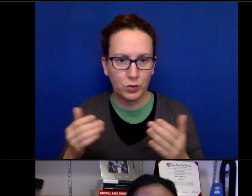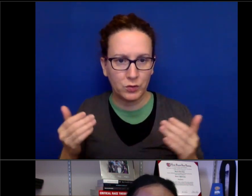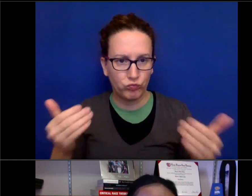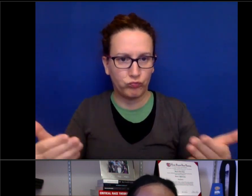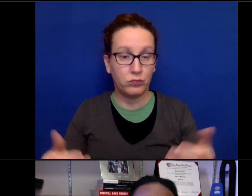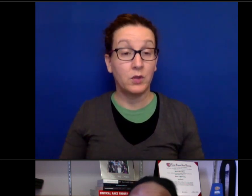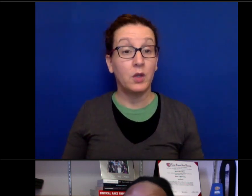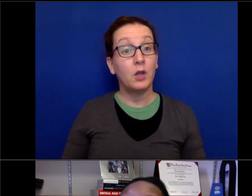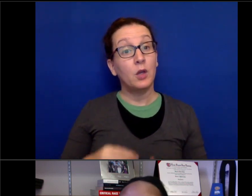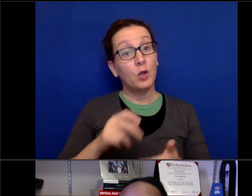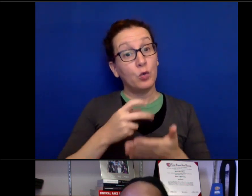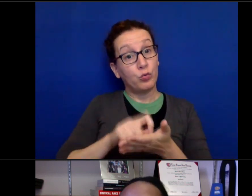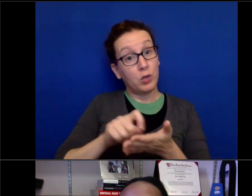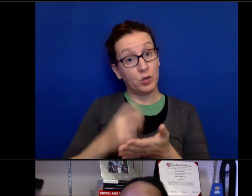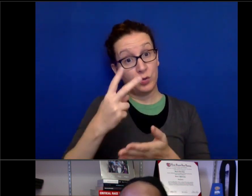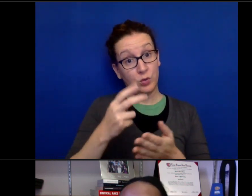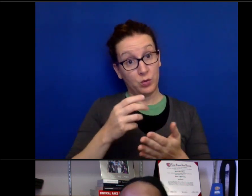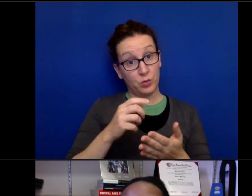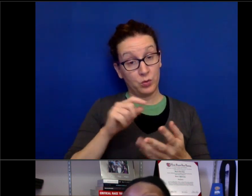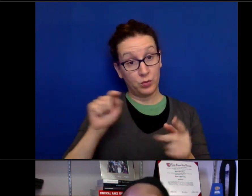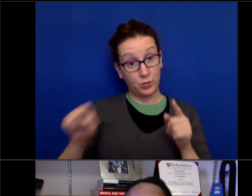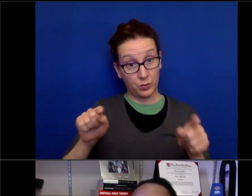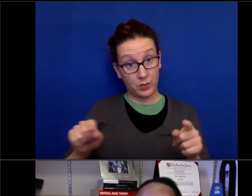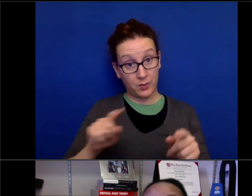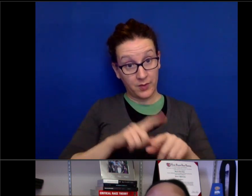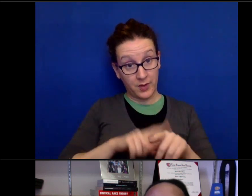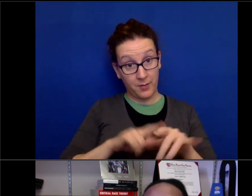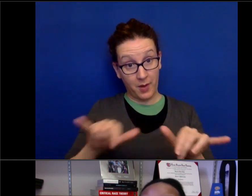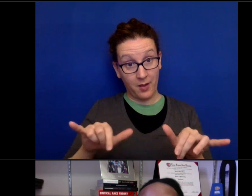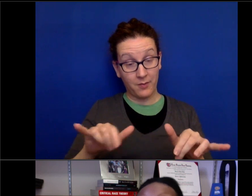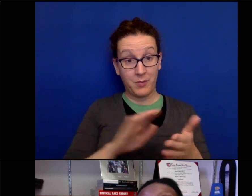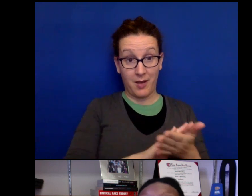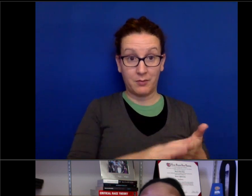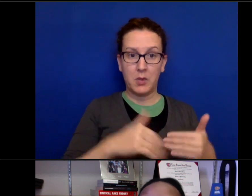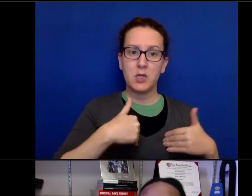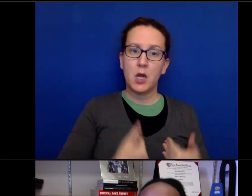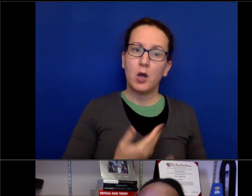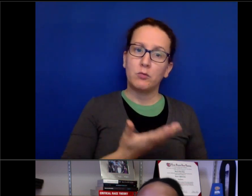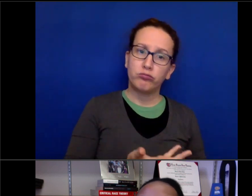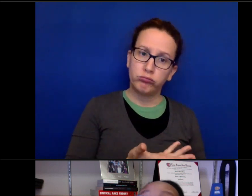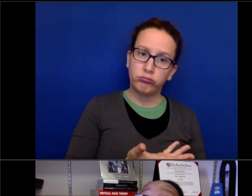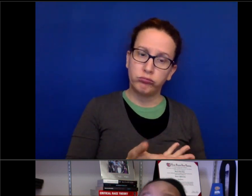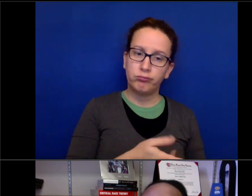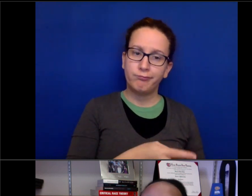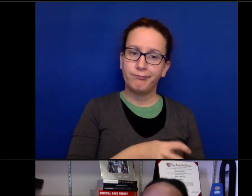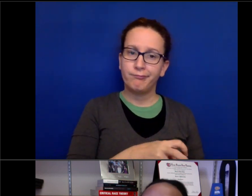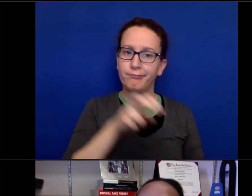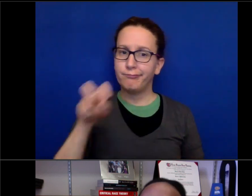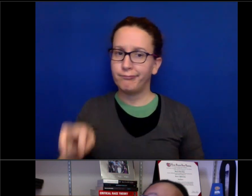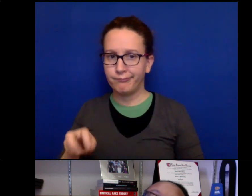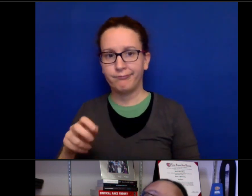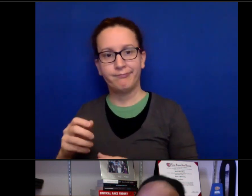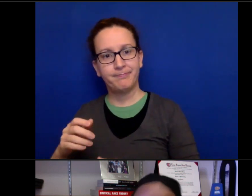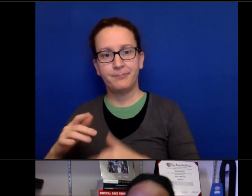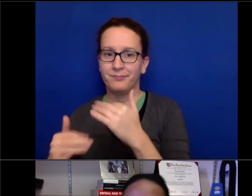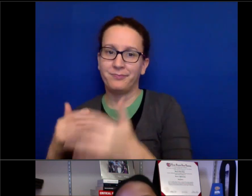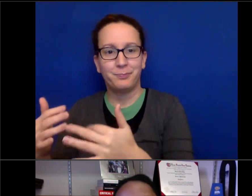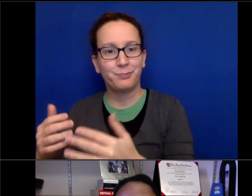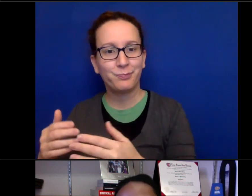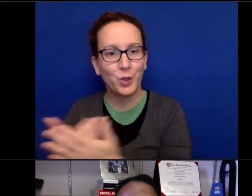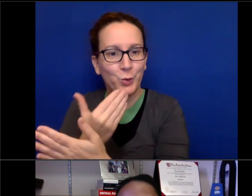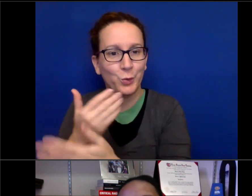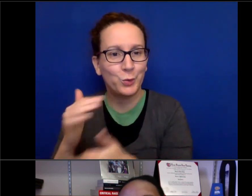at the same time, it is nice if I get tired, because I've developed more of a daily writing habit. It is nice to be able to switch off